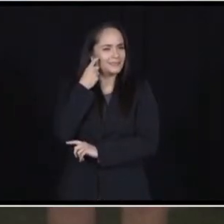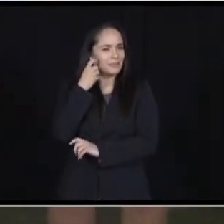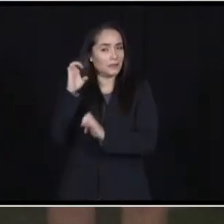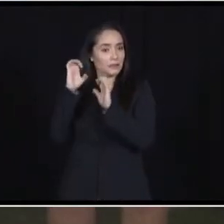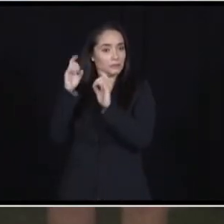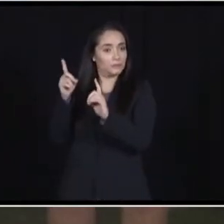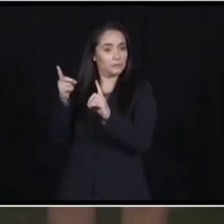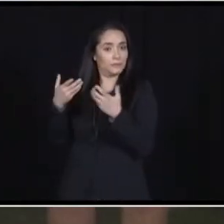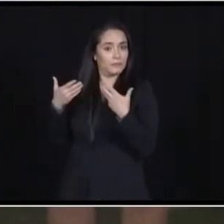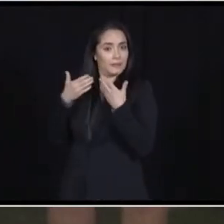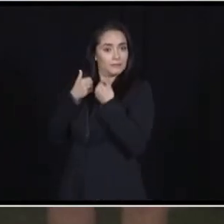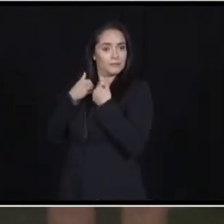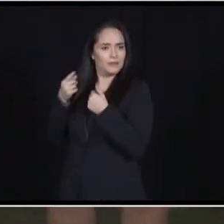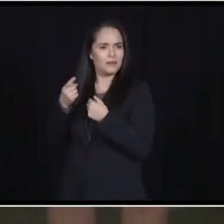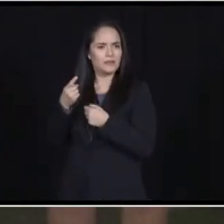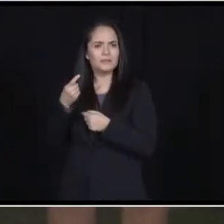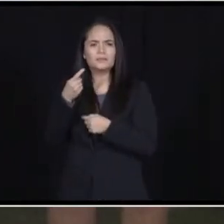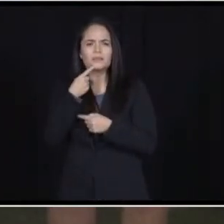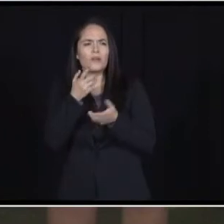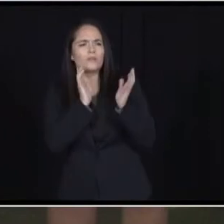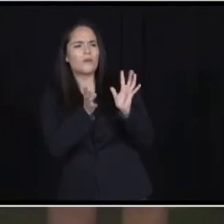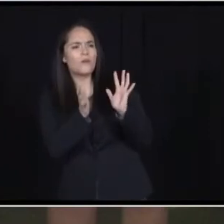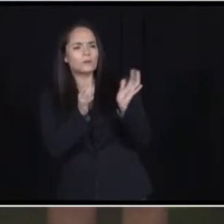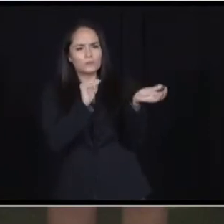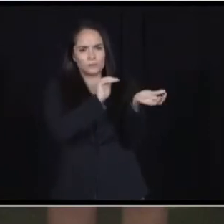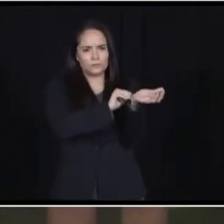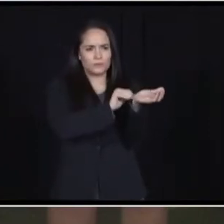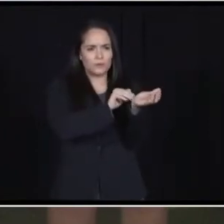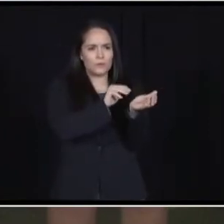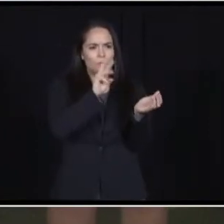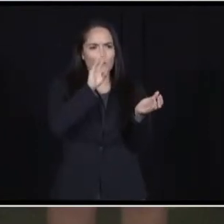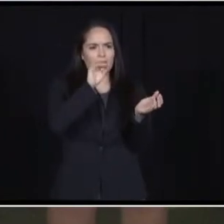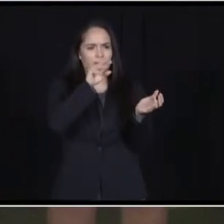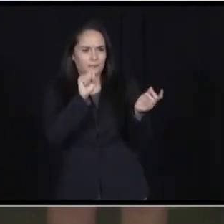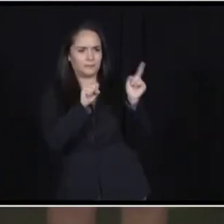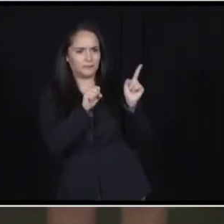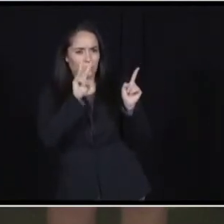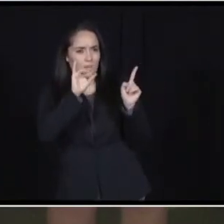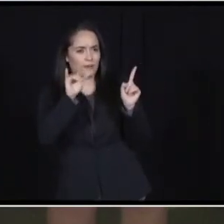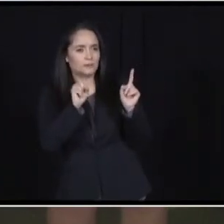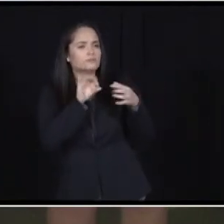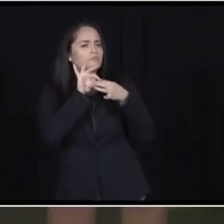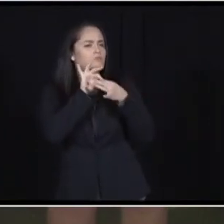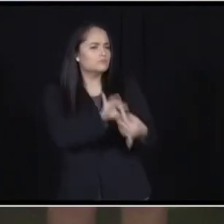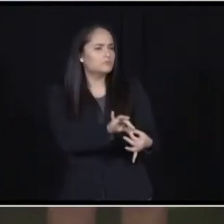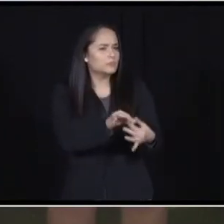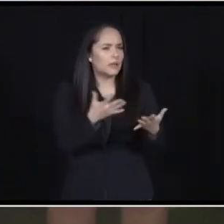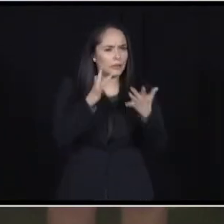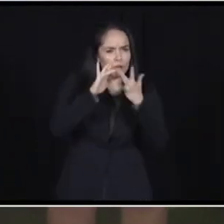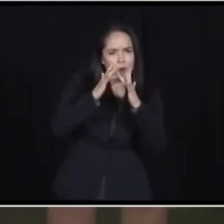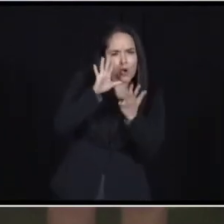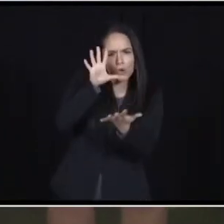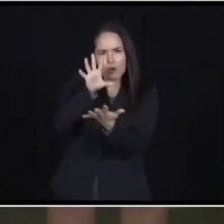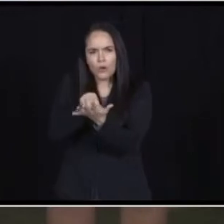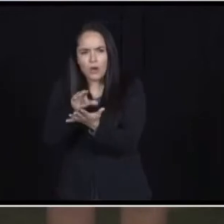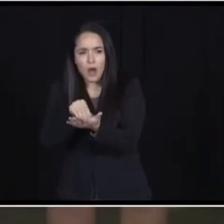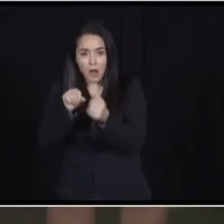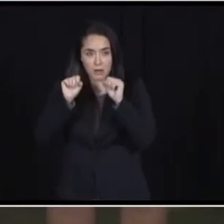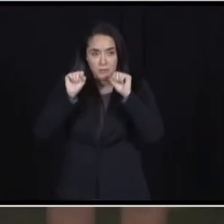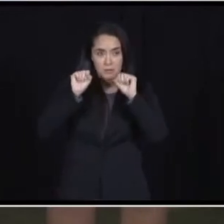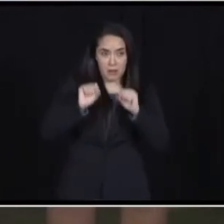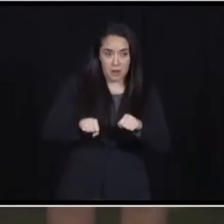Williams about the future of in-class learning and suggested that he may announce in a week or two that they're being shut down for an undisclosed